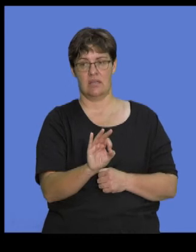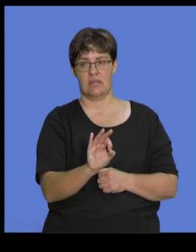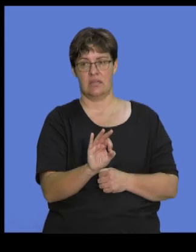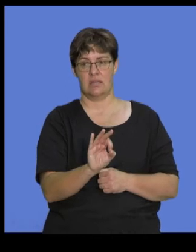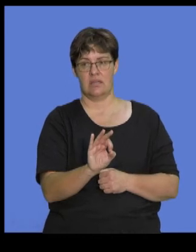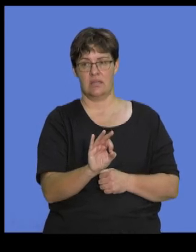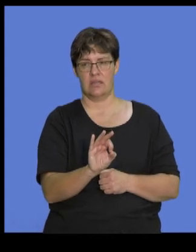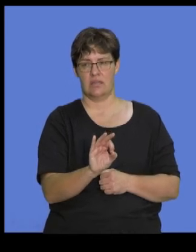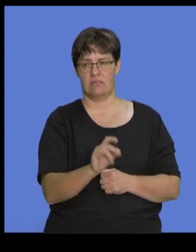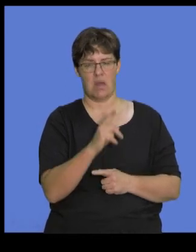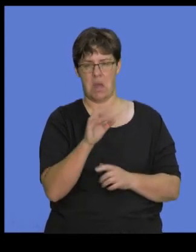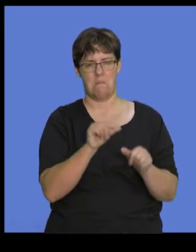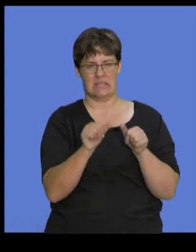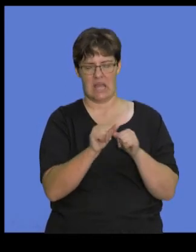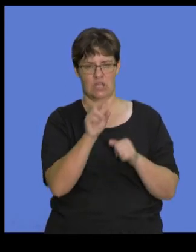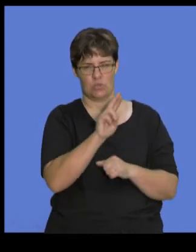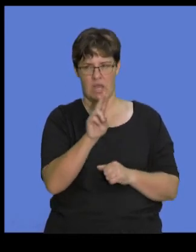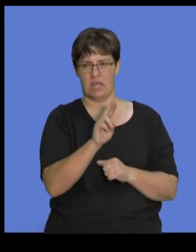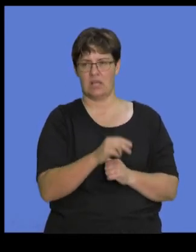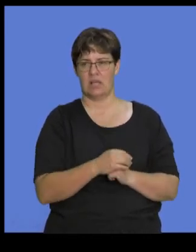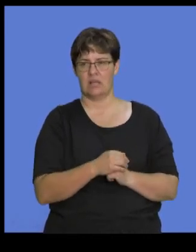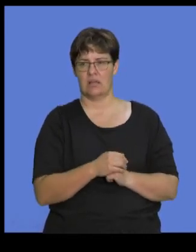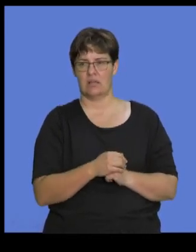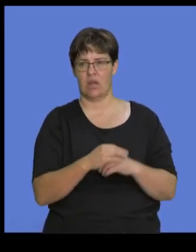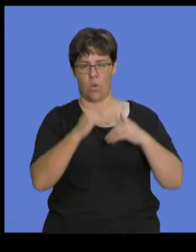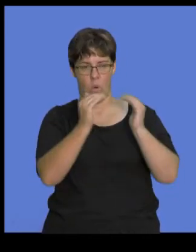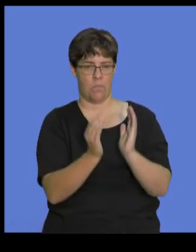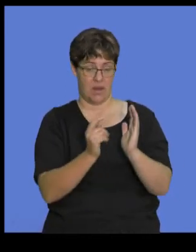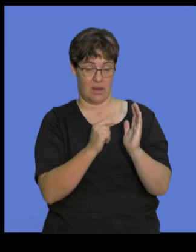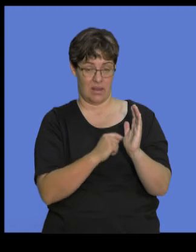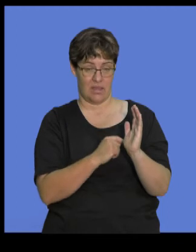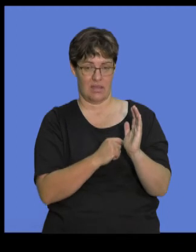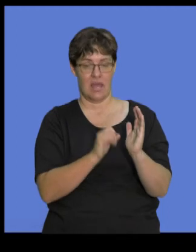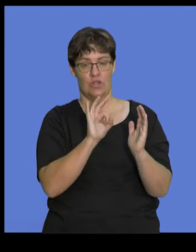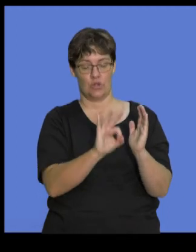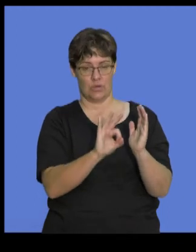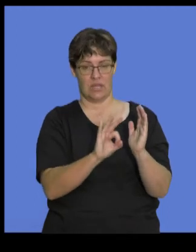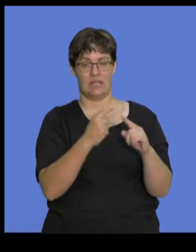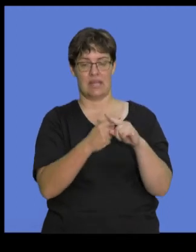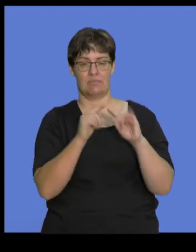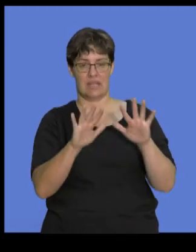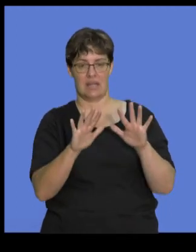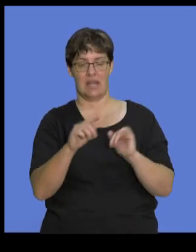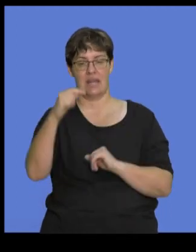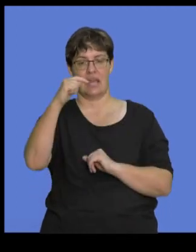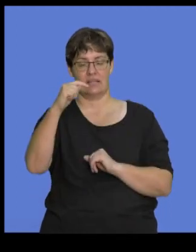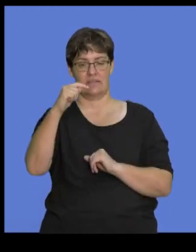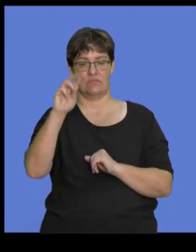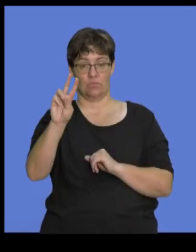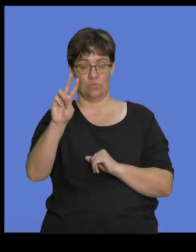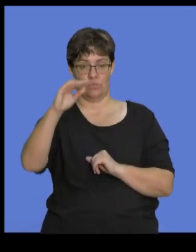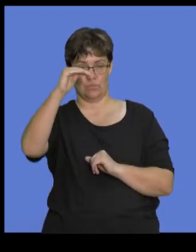2. Maybe we need to square that, right? Let's put it in open bracket, okay? 3 times 10 exponent